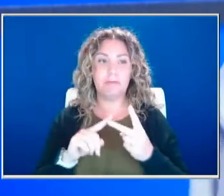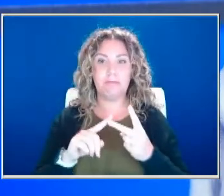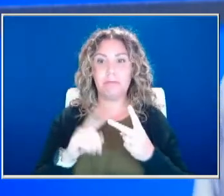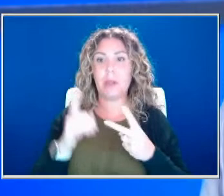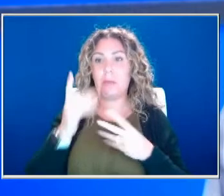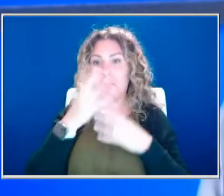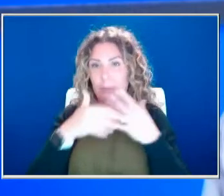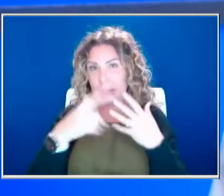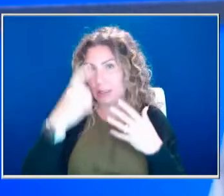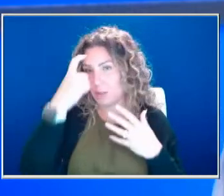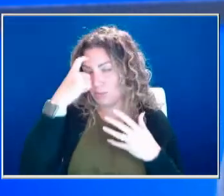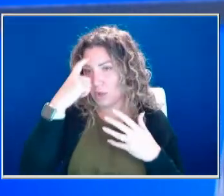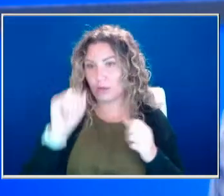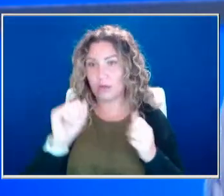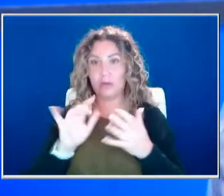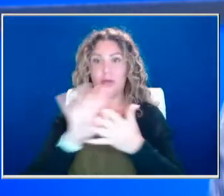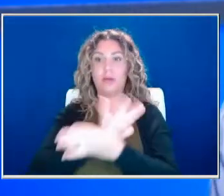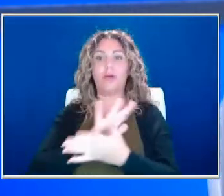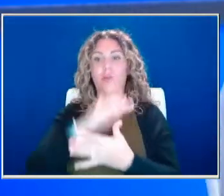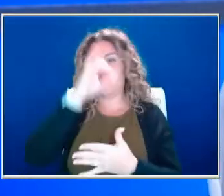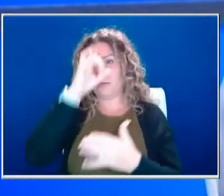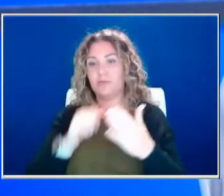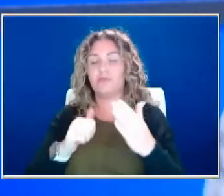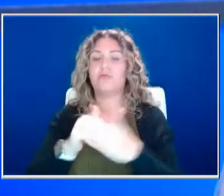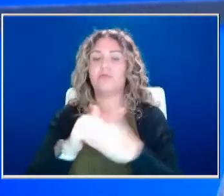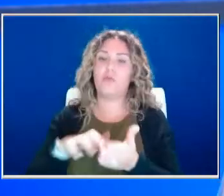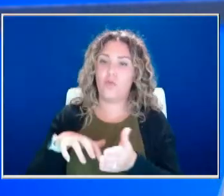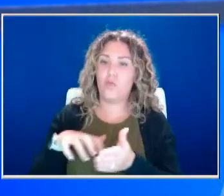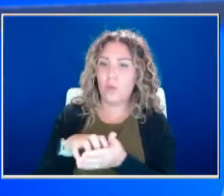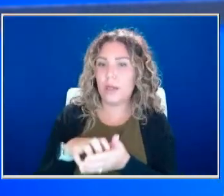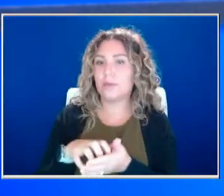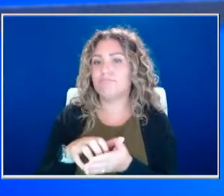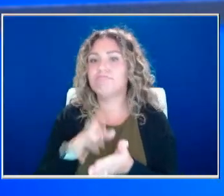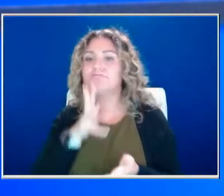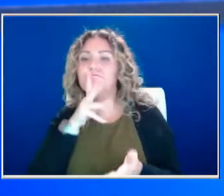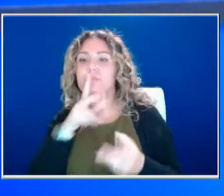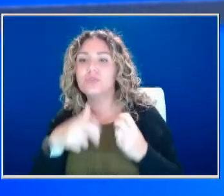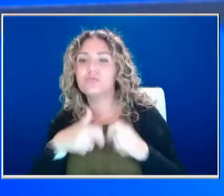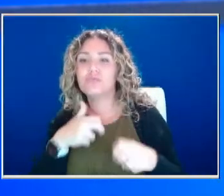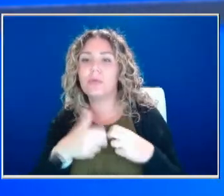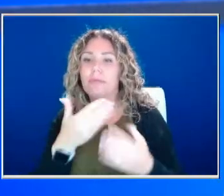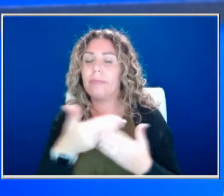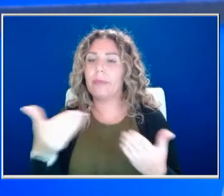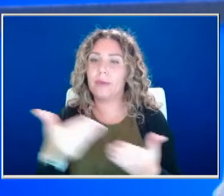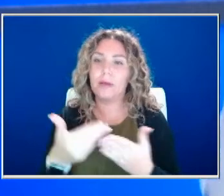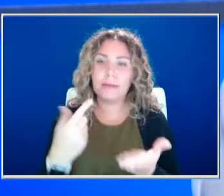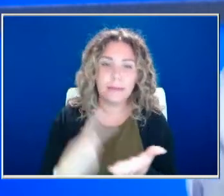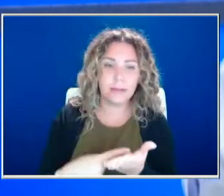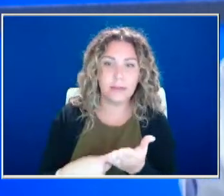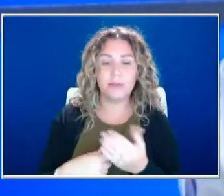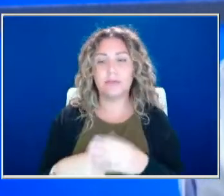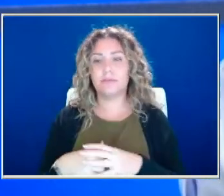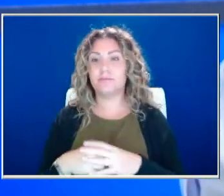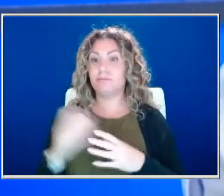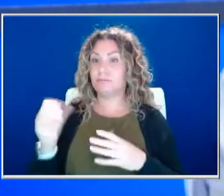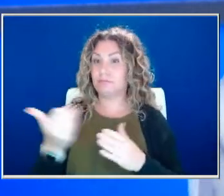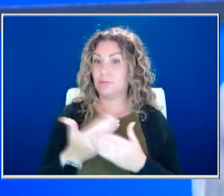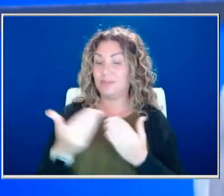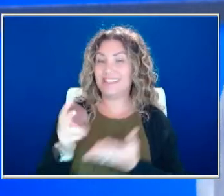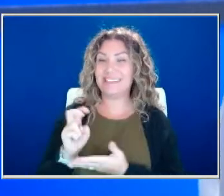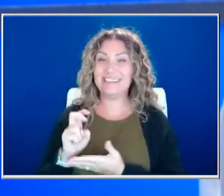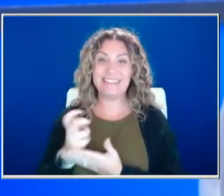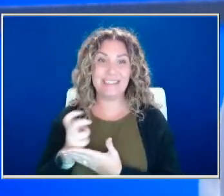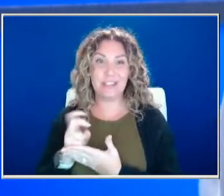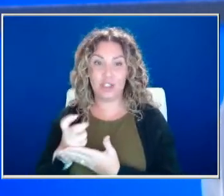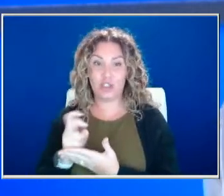brain, which can cause those stroke symptoms, weakness, speech problems, those things that we discussed. The other thing are seizures. So people could